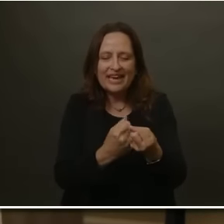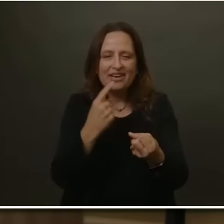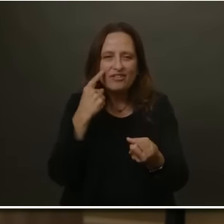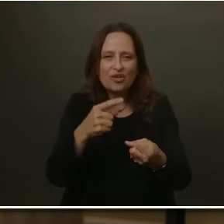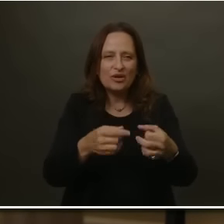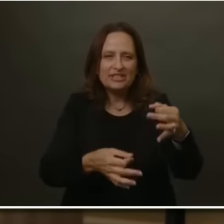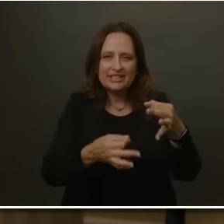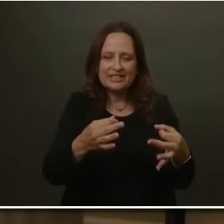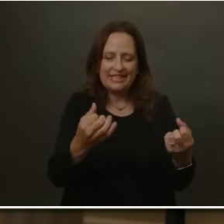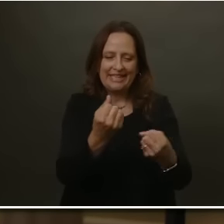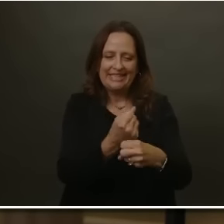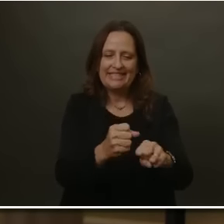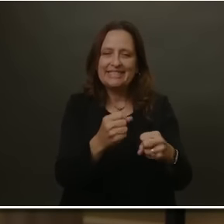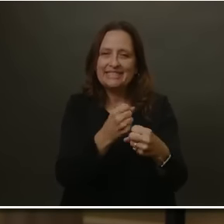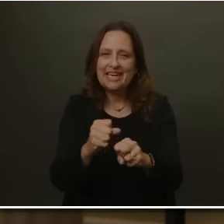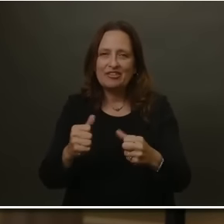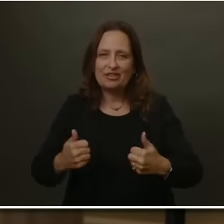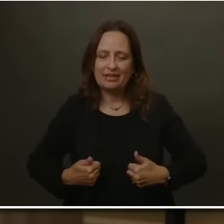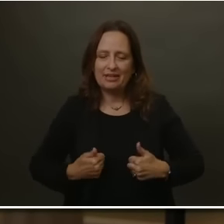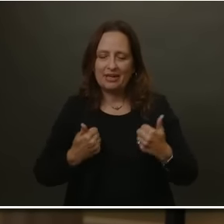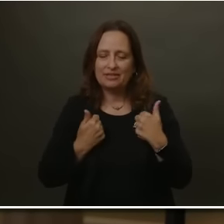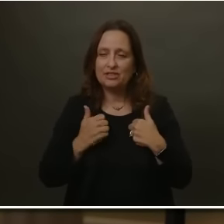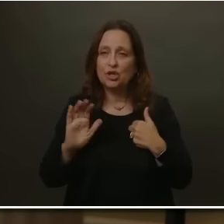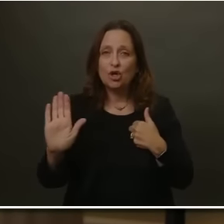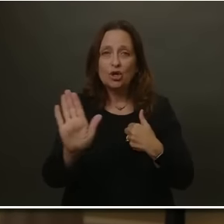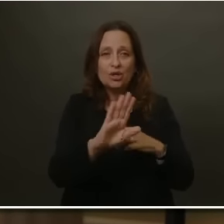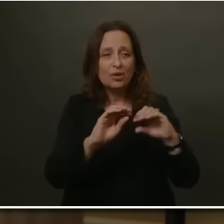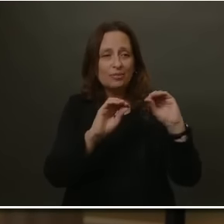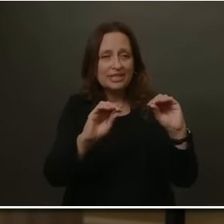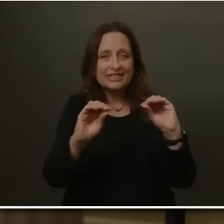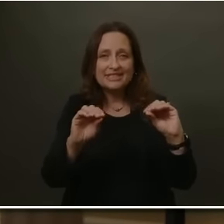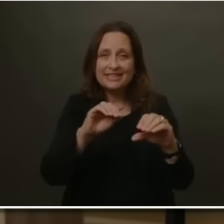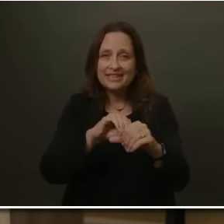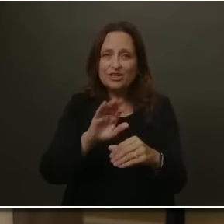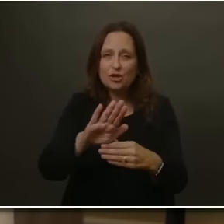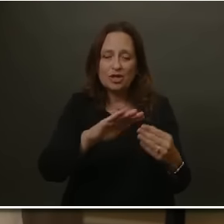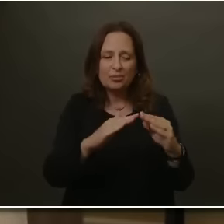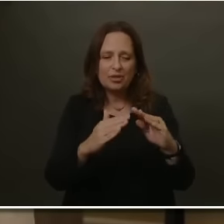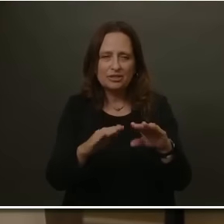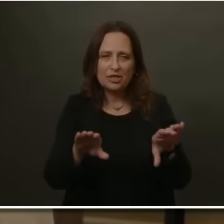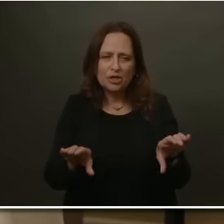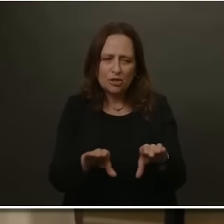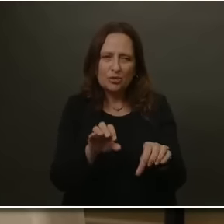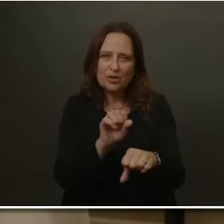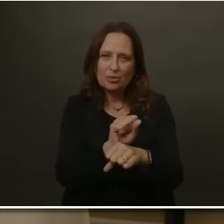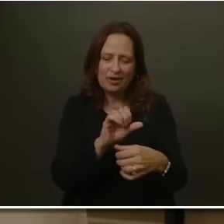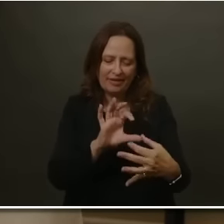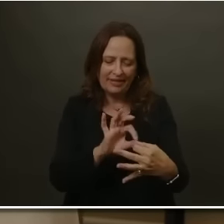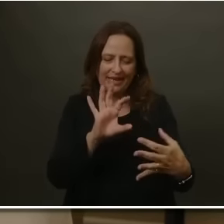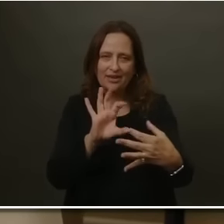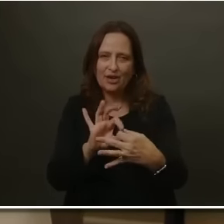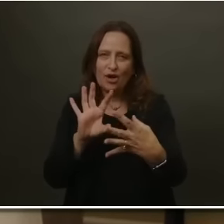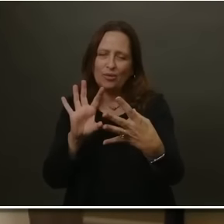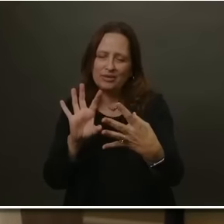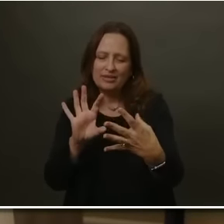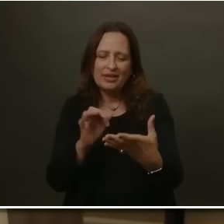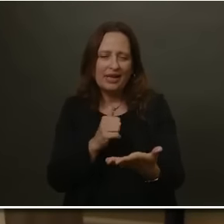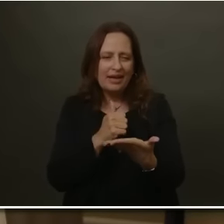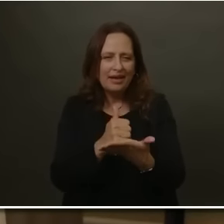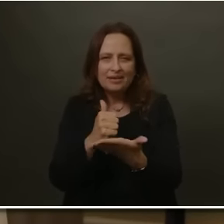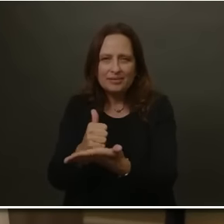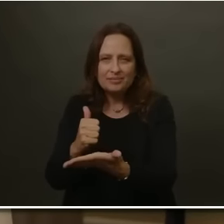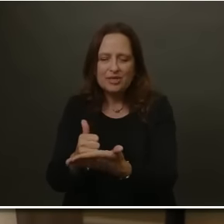and saving lives. Your ministries and your communities where you are doing the work of unbinding, of liberating, of